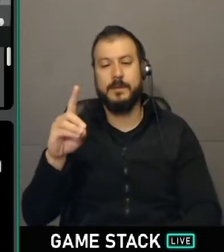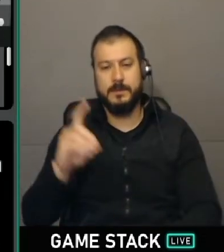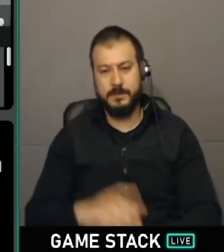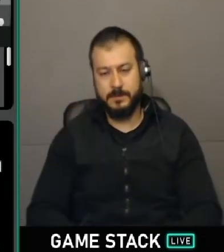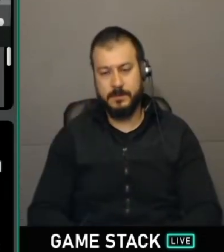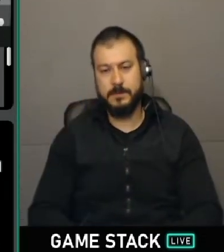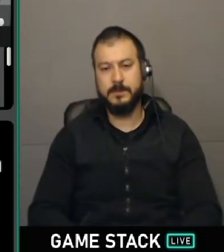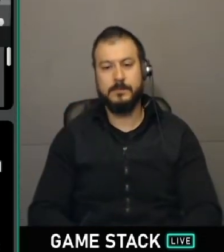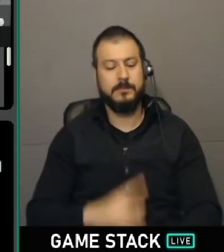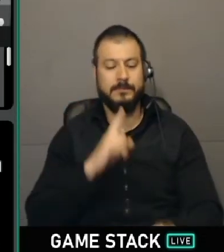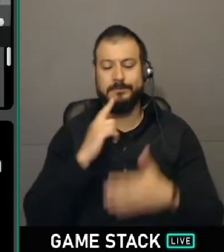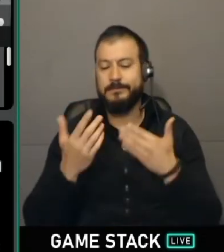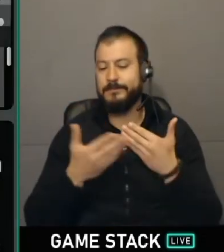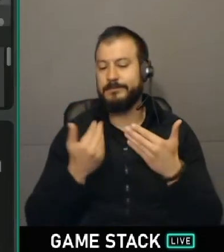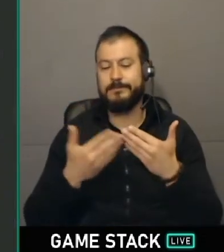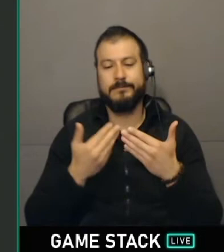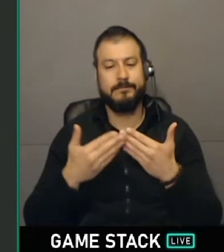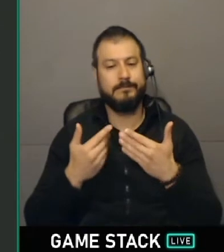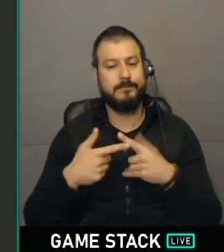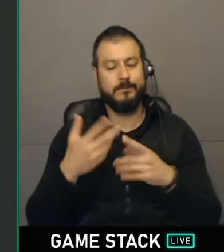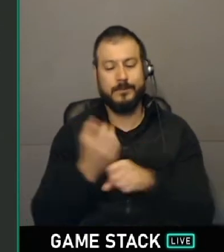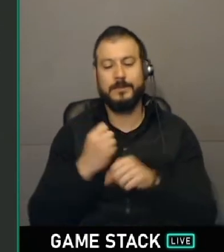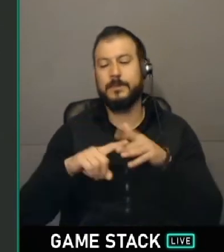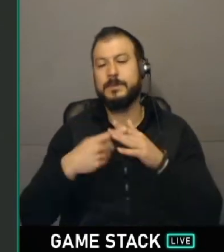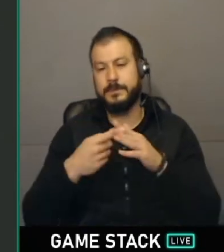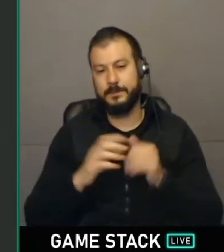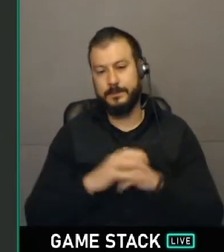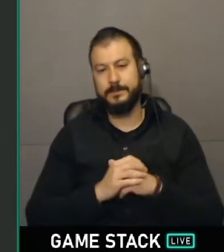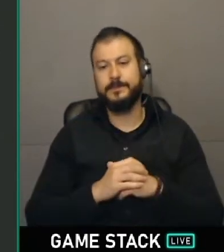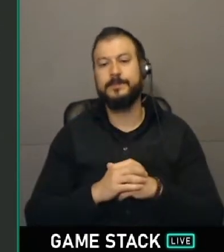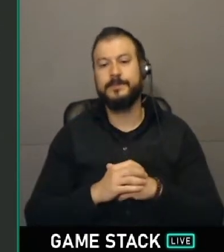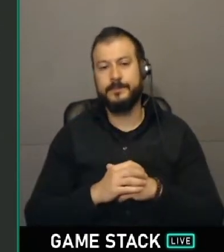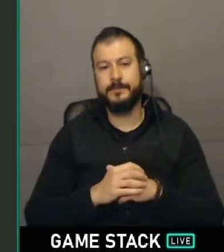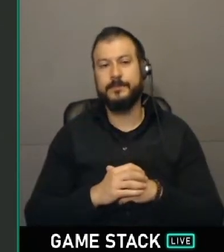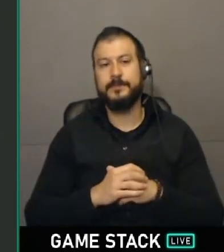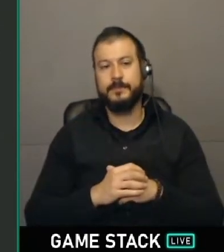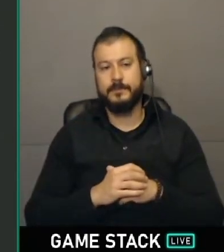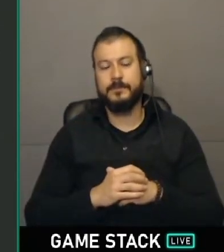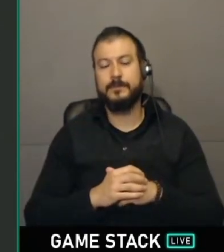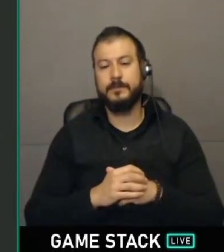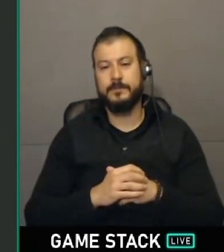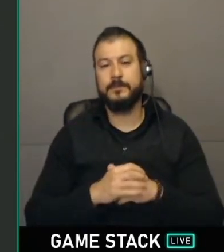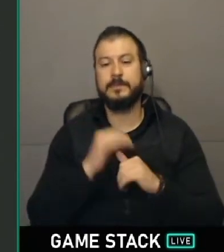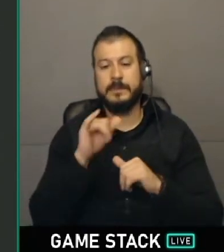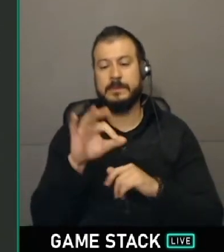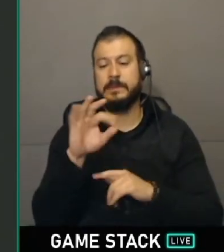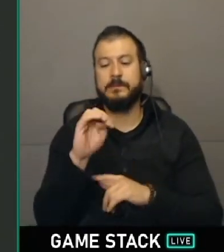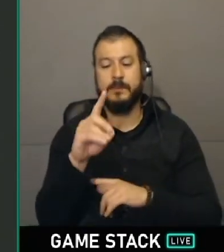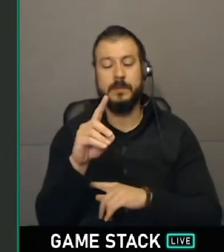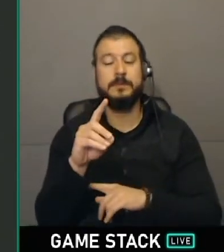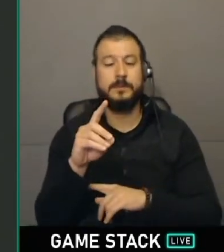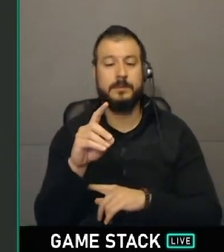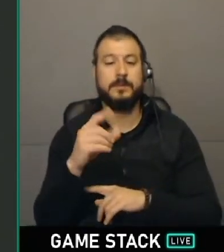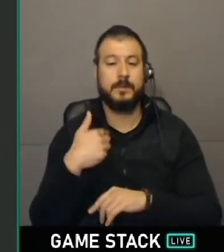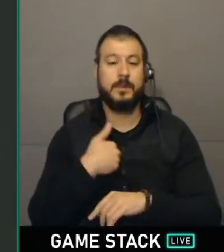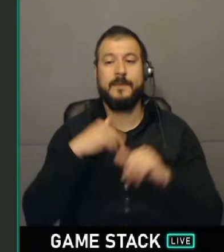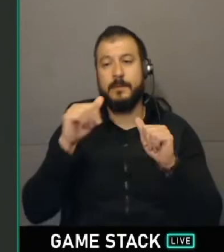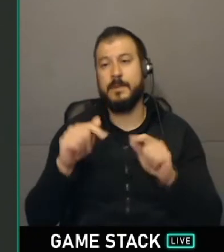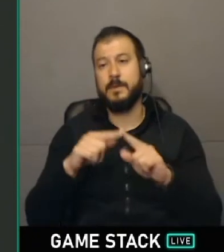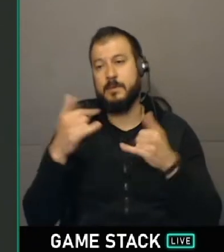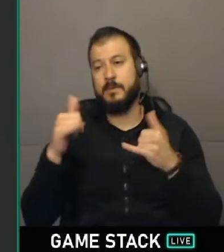Super easy to get started. So that's FMOD Studio. You can see we have the ability to play